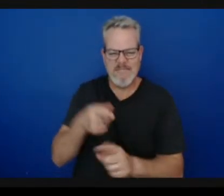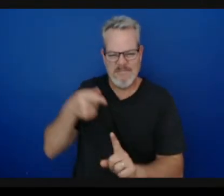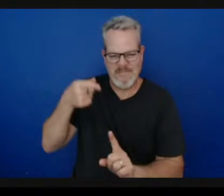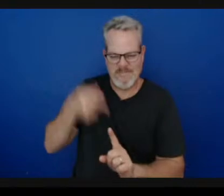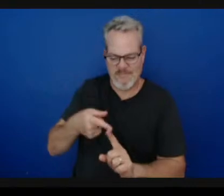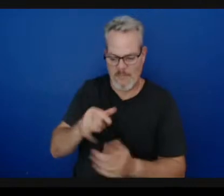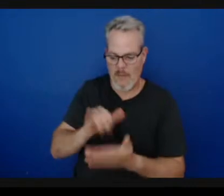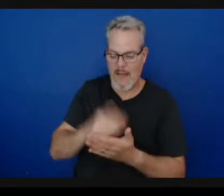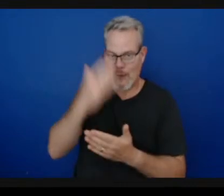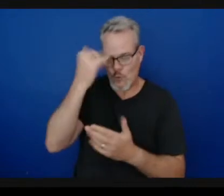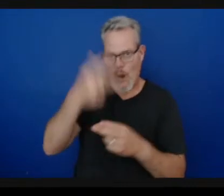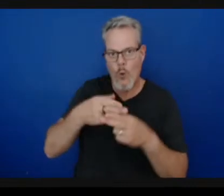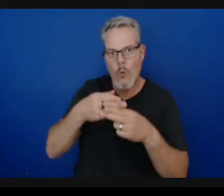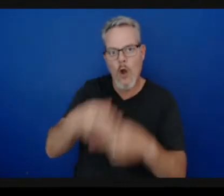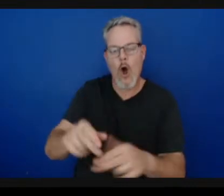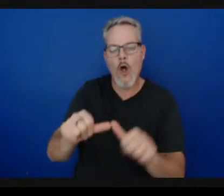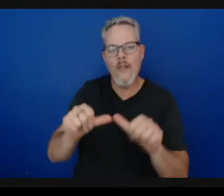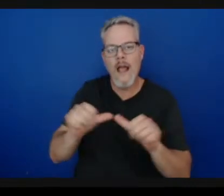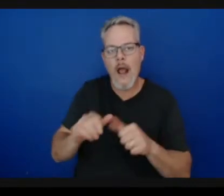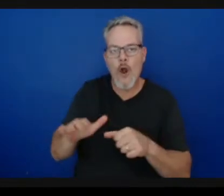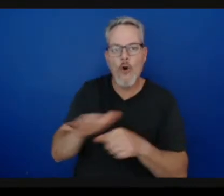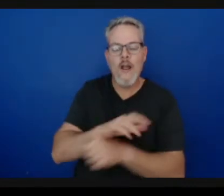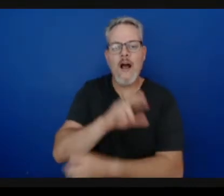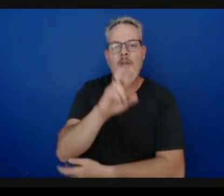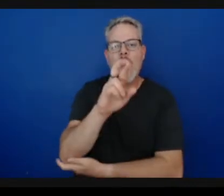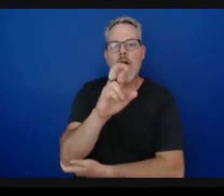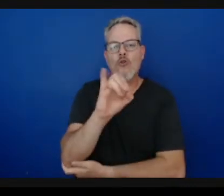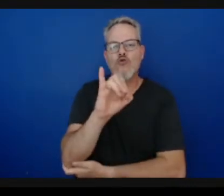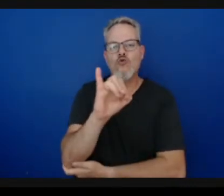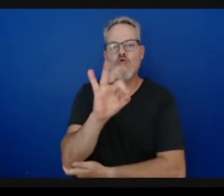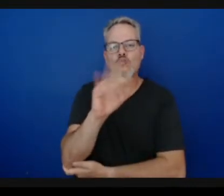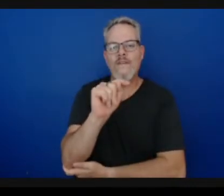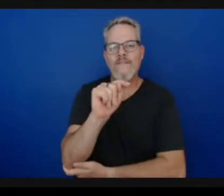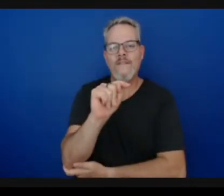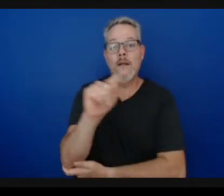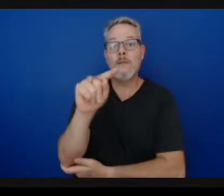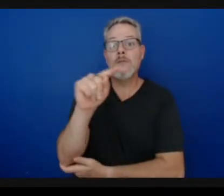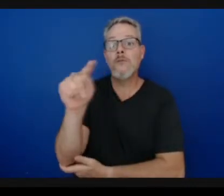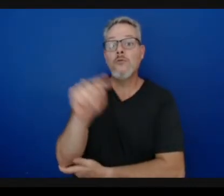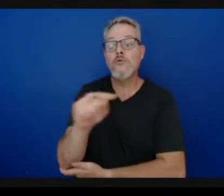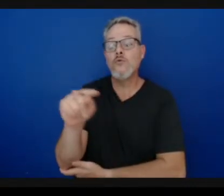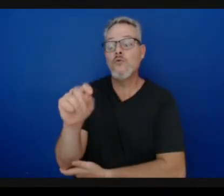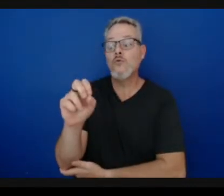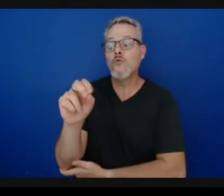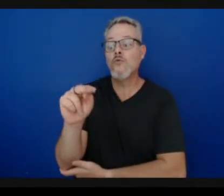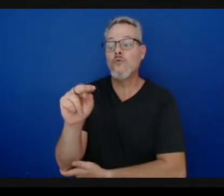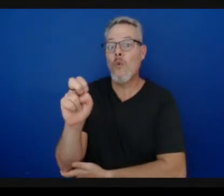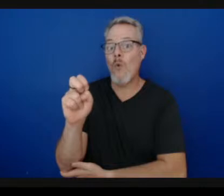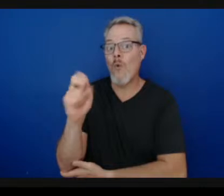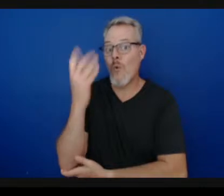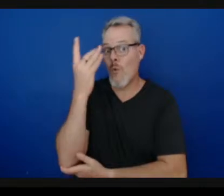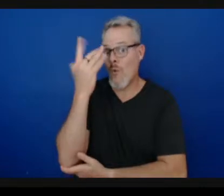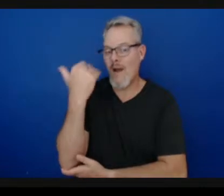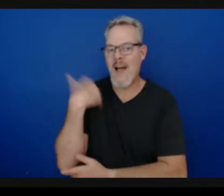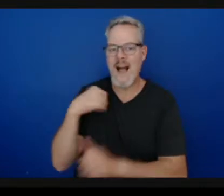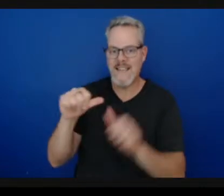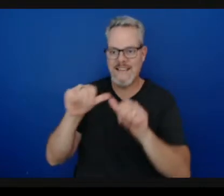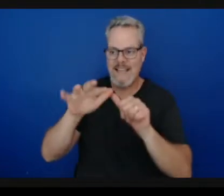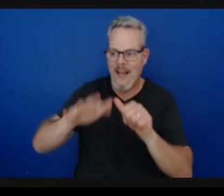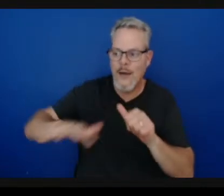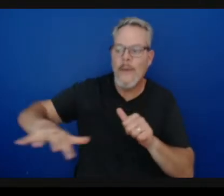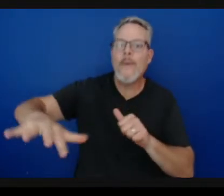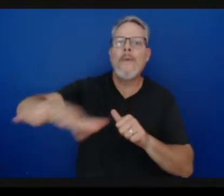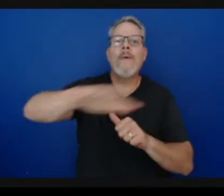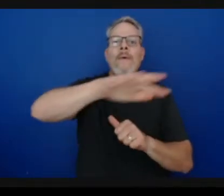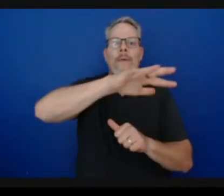area rift zone, because it can have that half-mile play on the surface one way or the other, and just find the easiest path anywhere